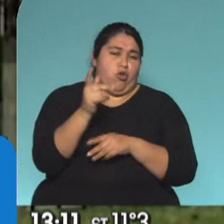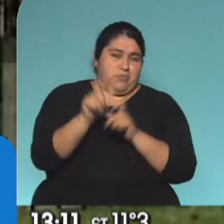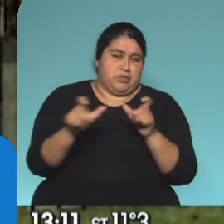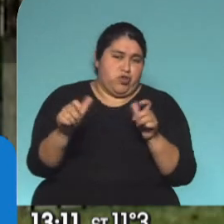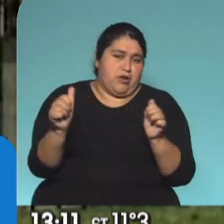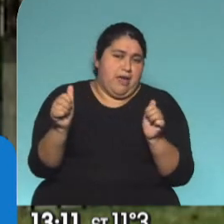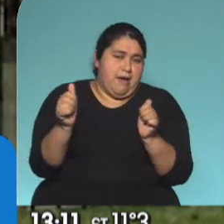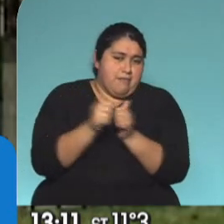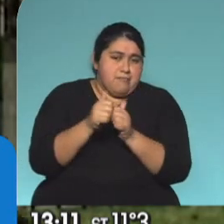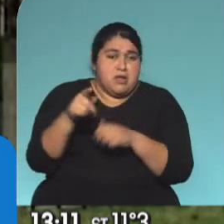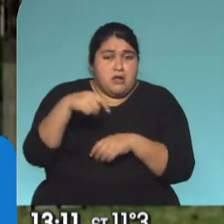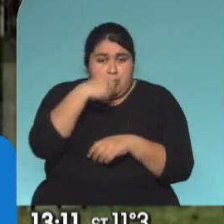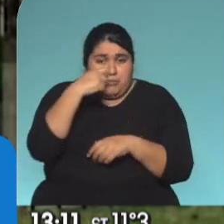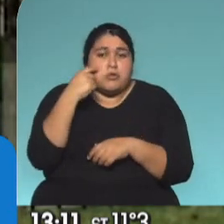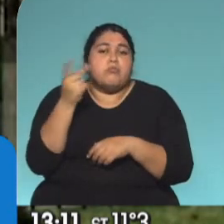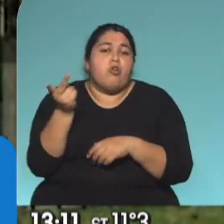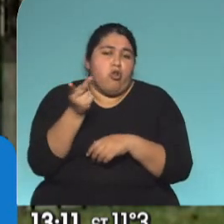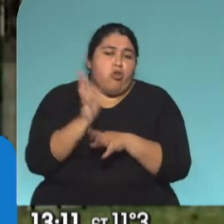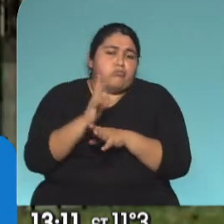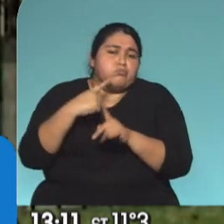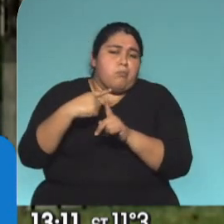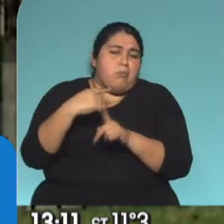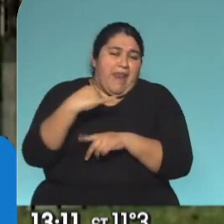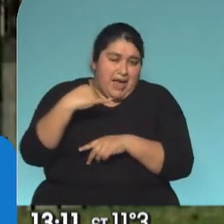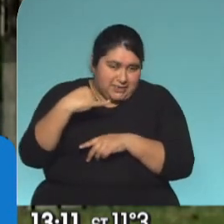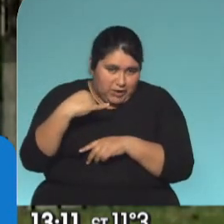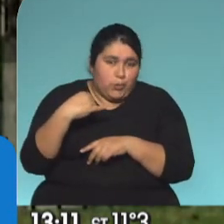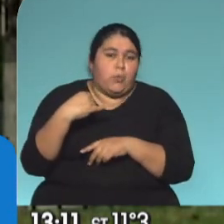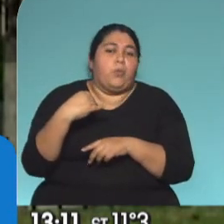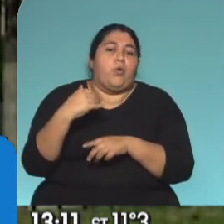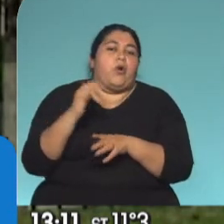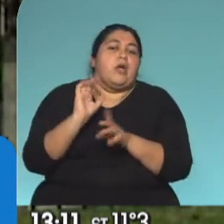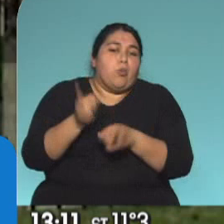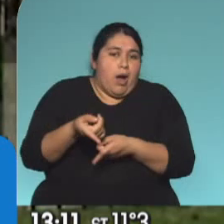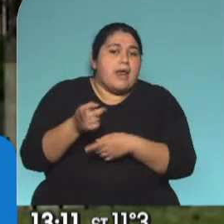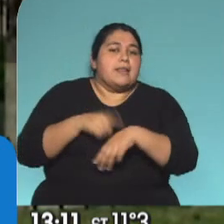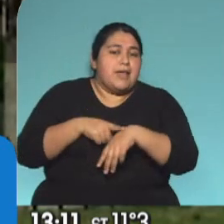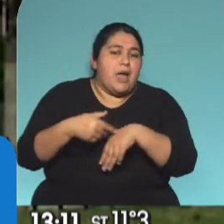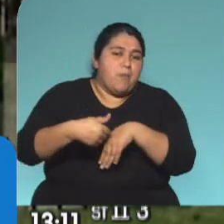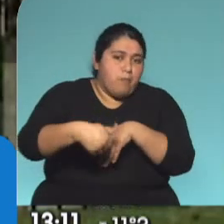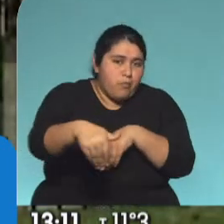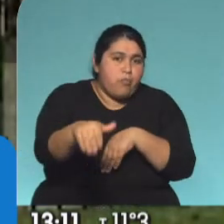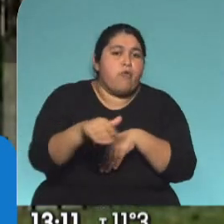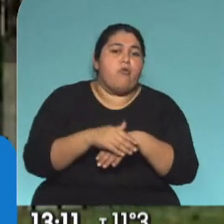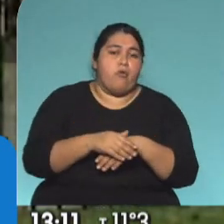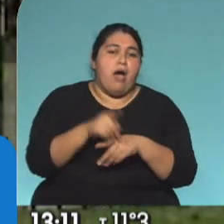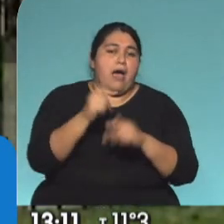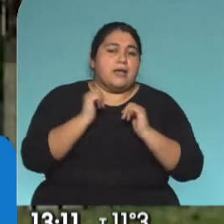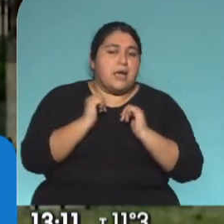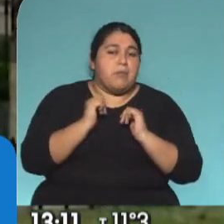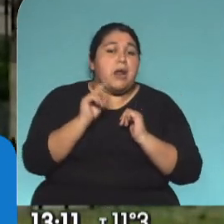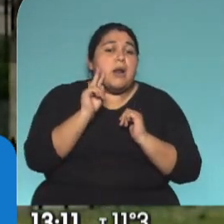us have been tested, have come back with negative results, and yet at the same time, I fully